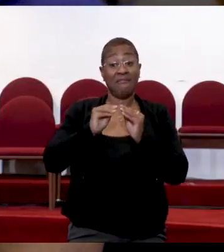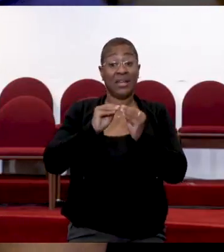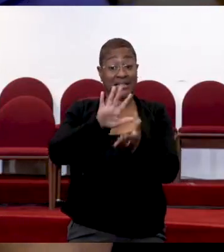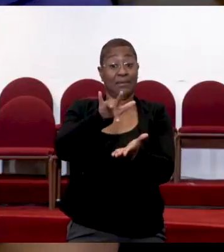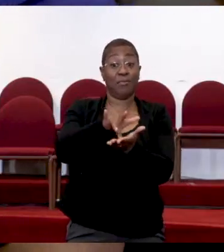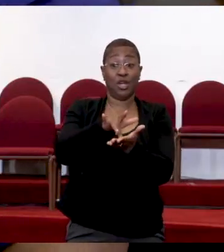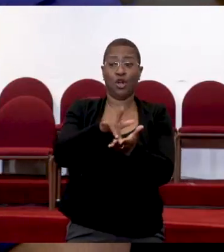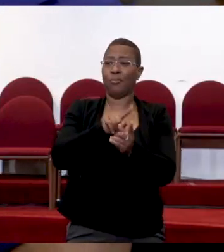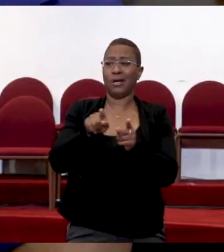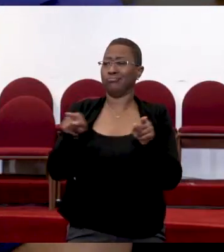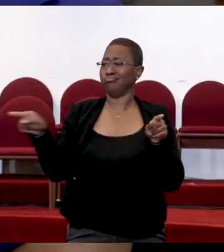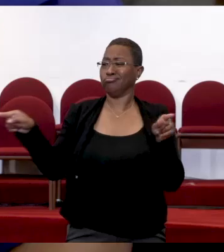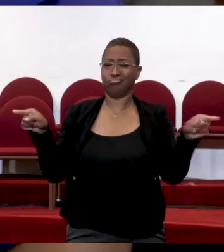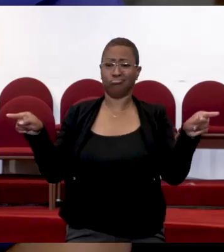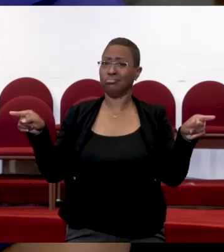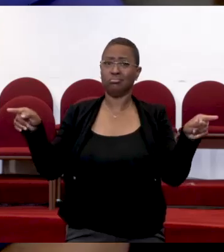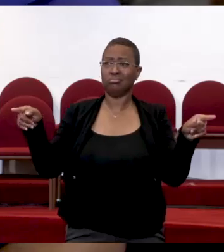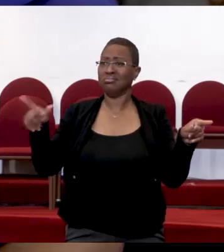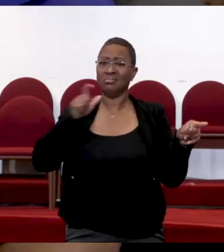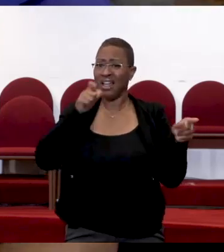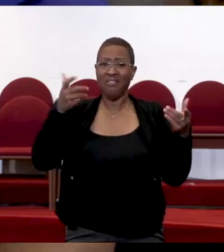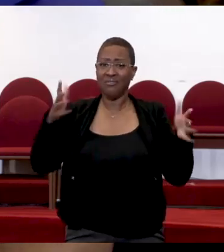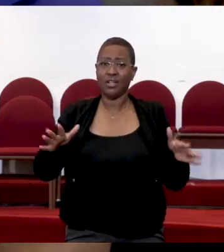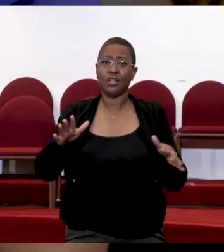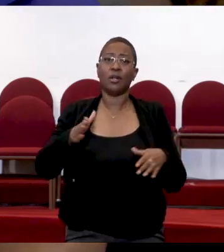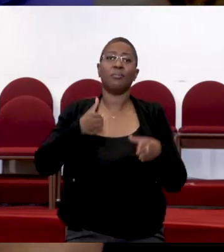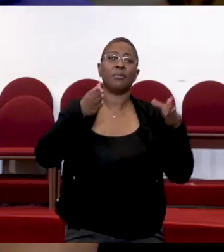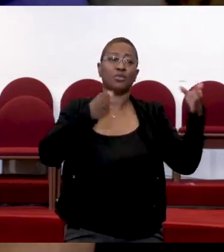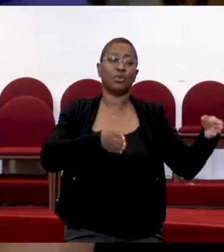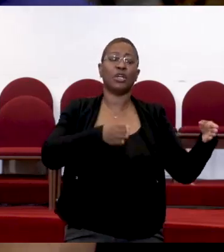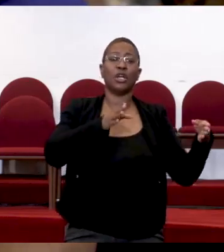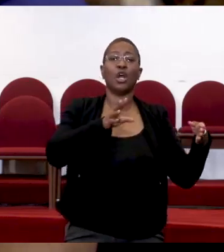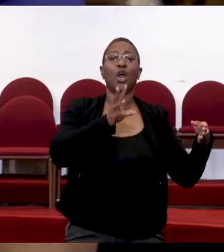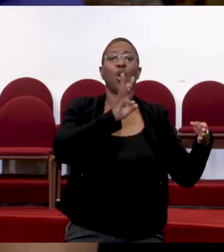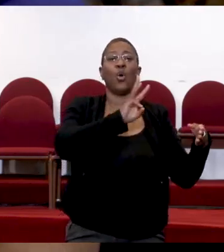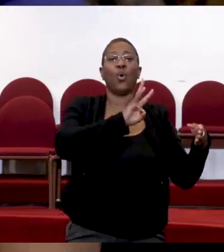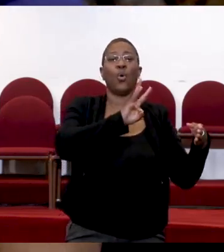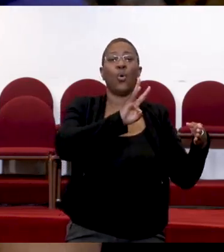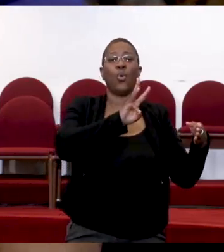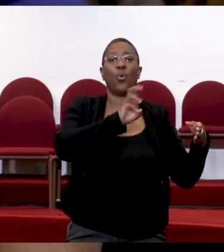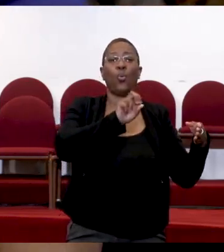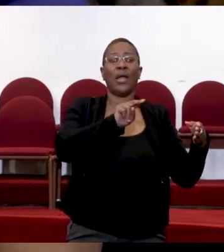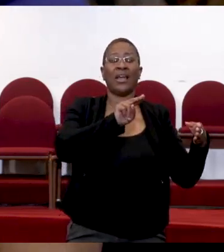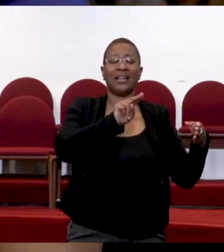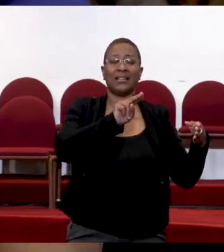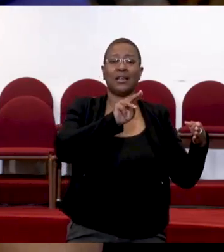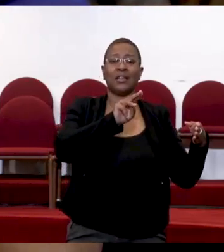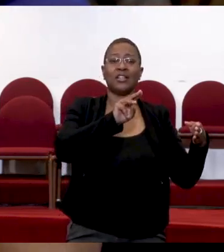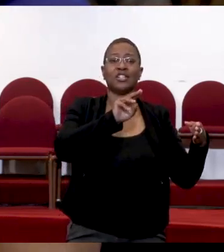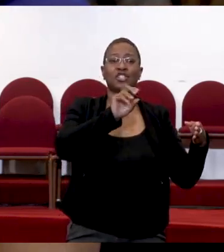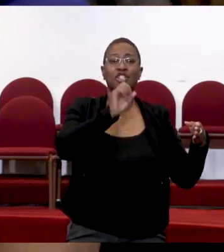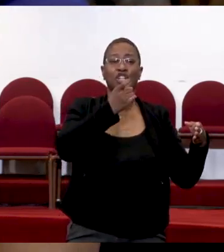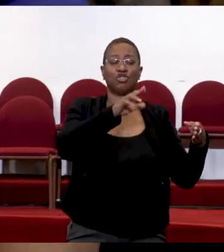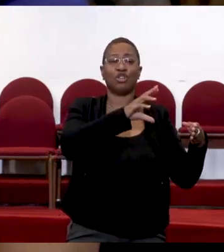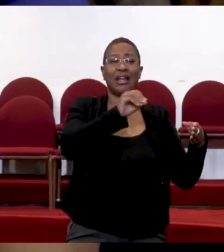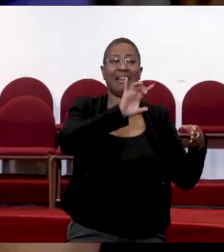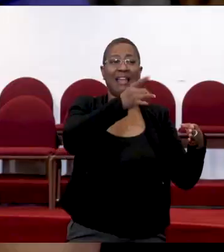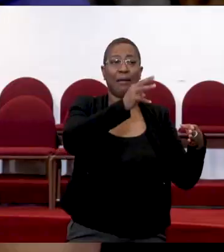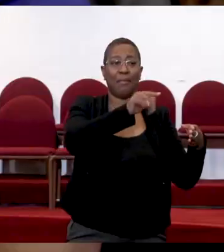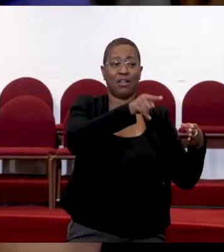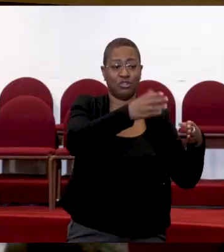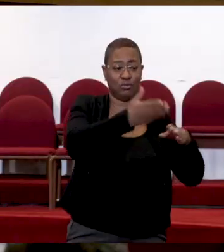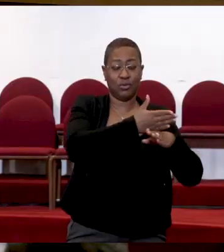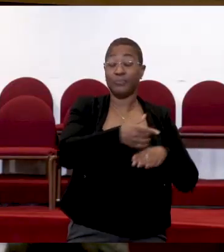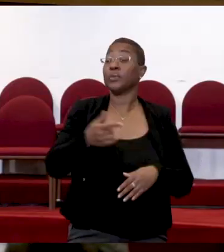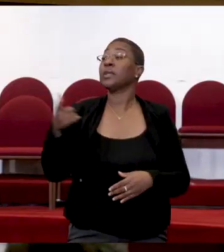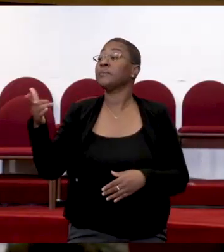do I go about in getting the block between Winchester and 8 Mile done for the sidewalks? So typically we do the